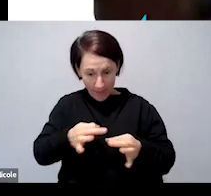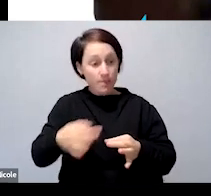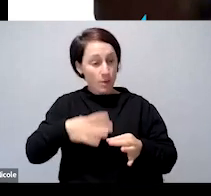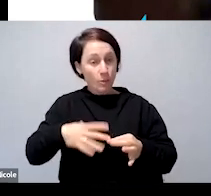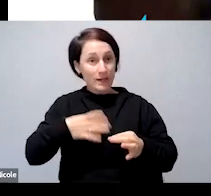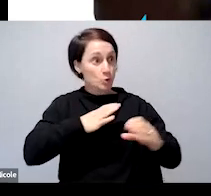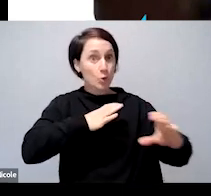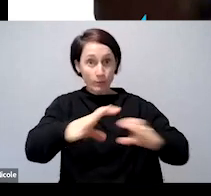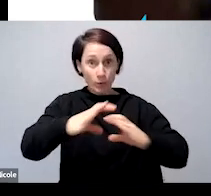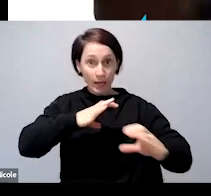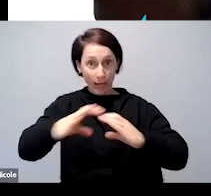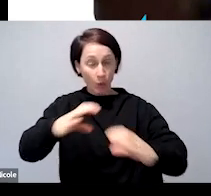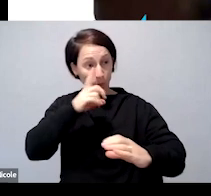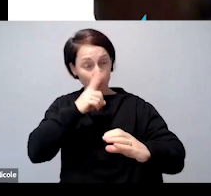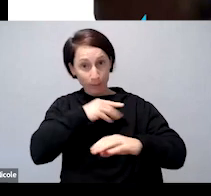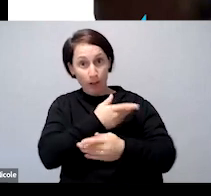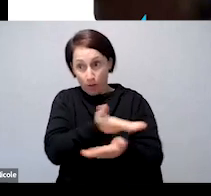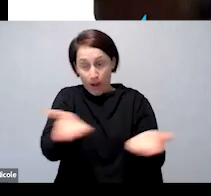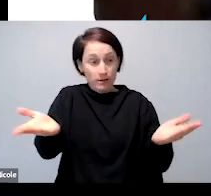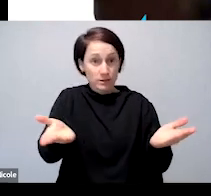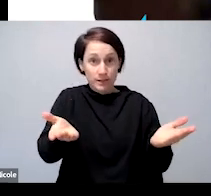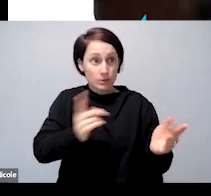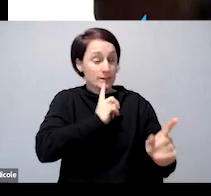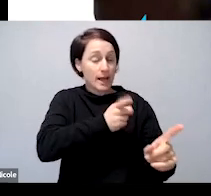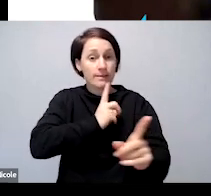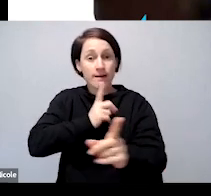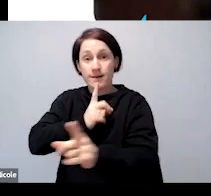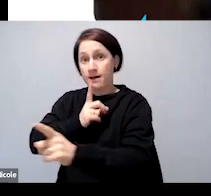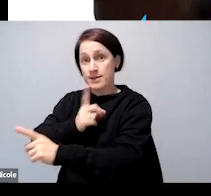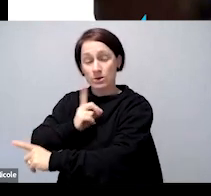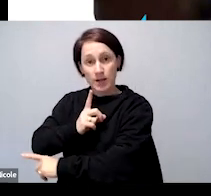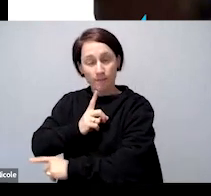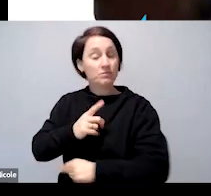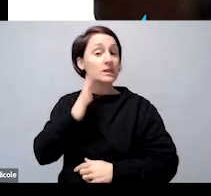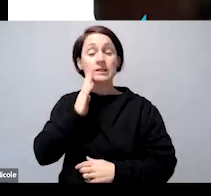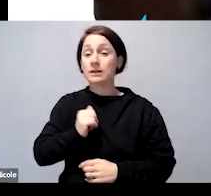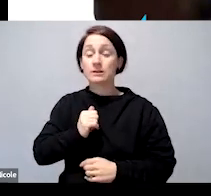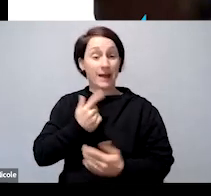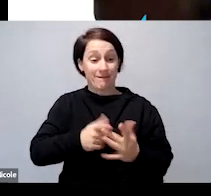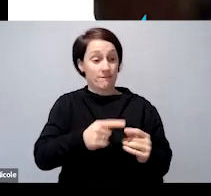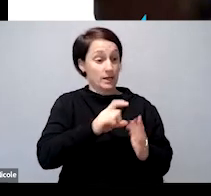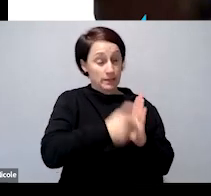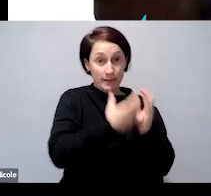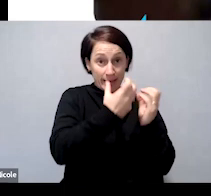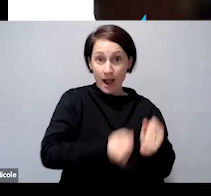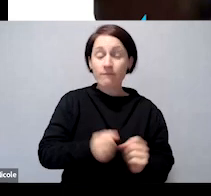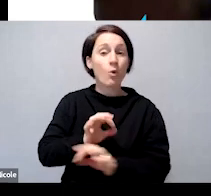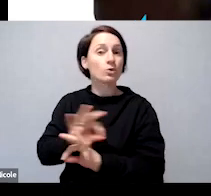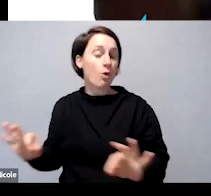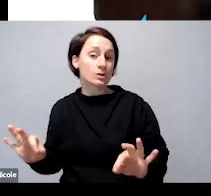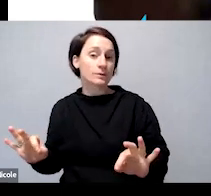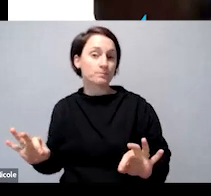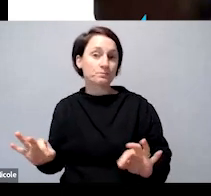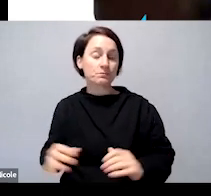emergency situation. That needs to be the starting point for all of us, whether we have disabilities or not. And people with